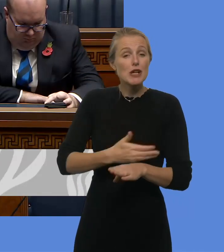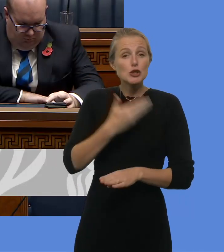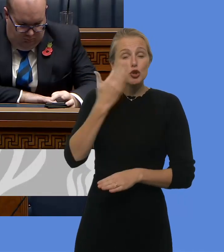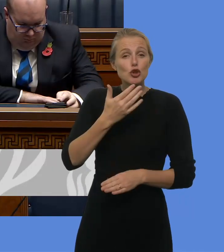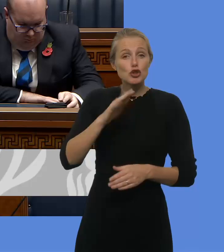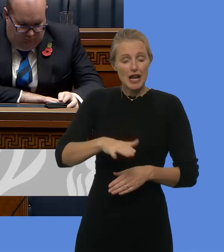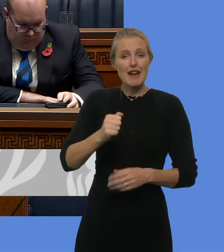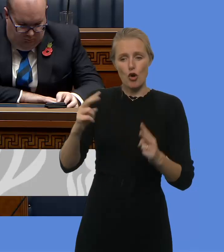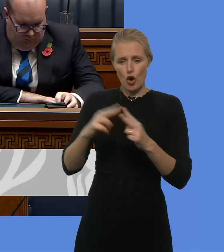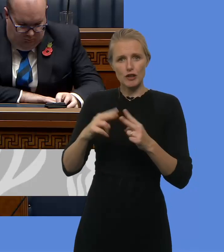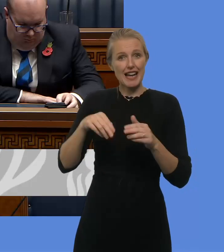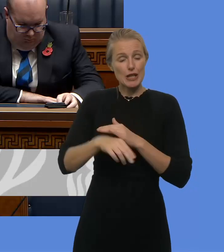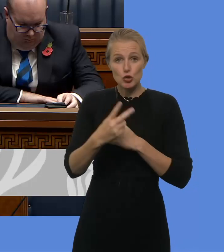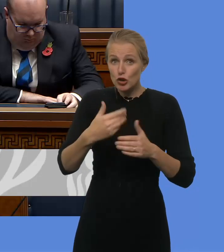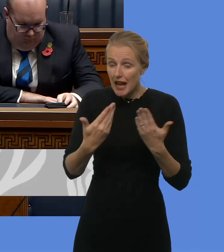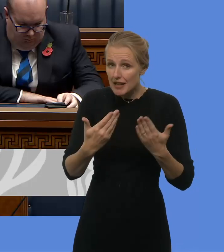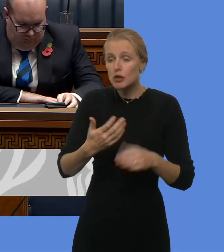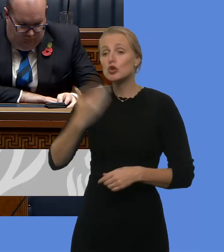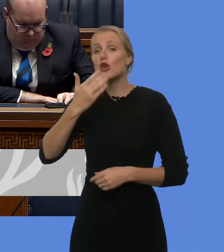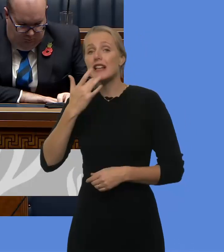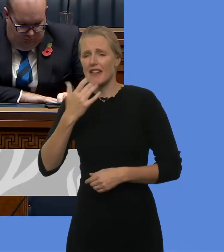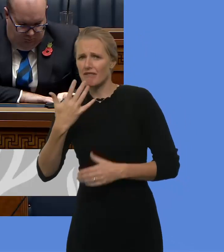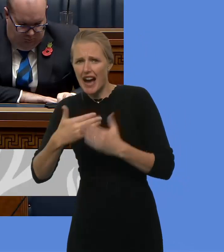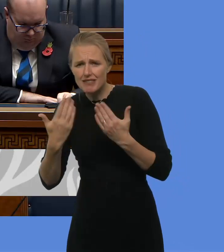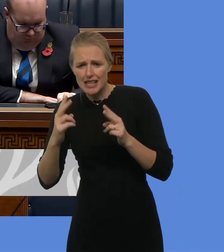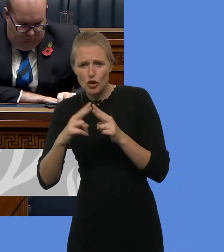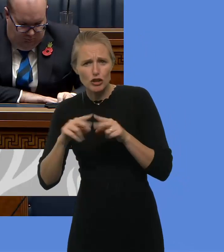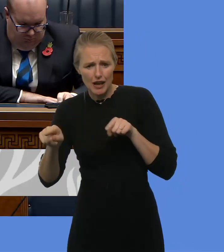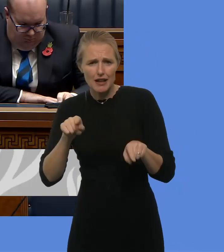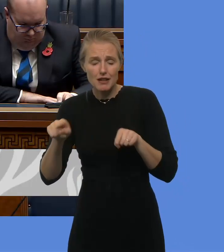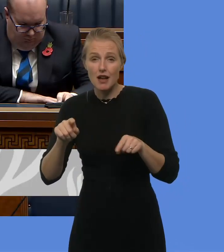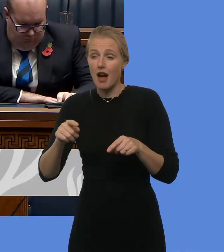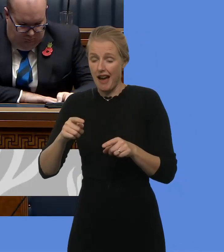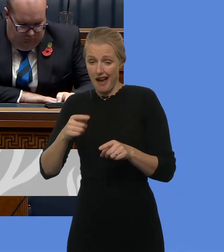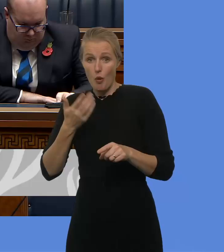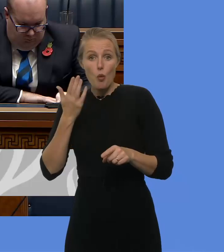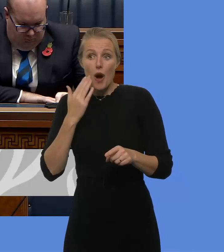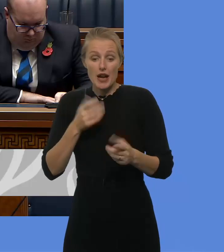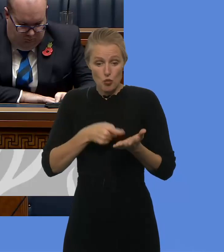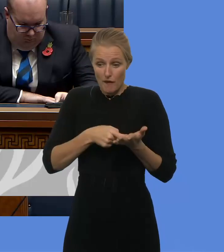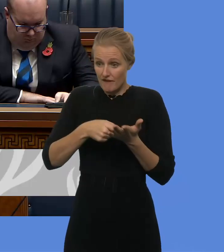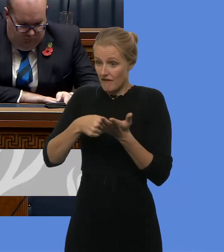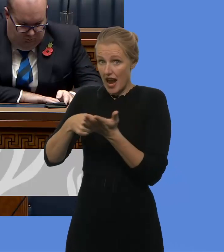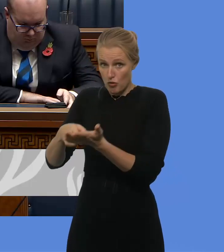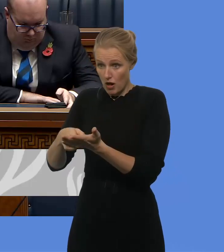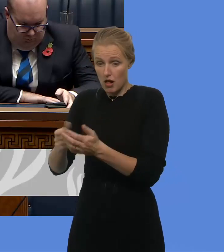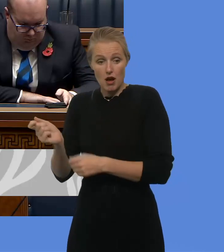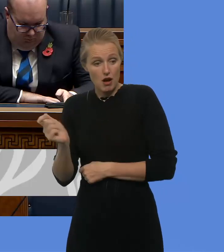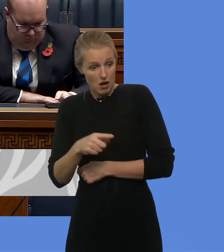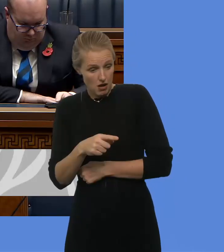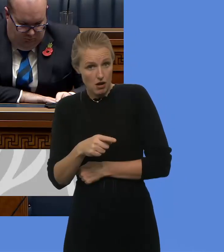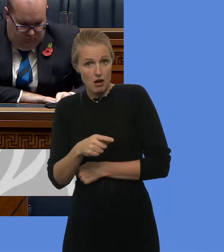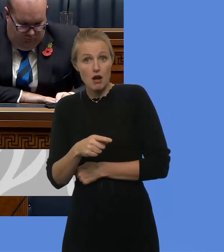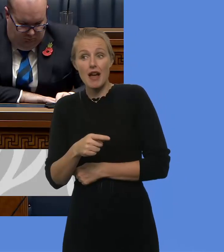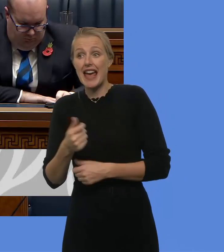5 days for school-aged children. The target time frame for the first visit from a teacher of deaf children and young people is 4